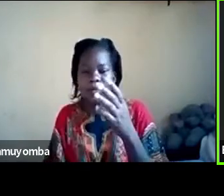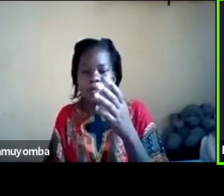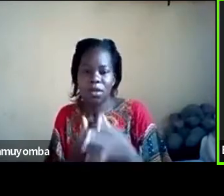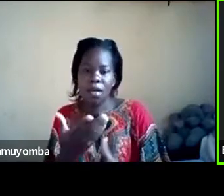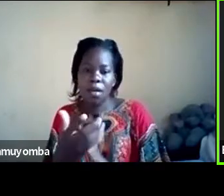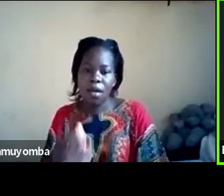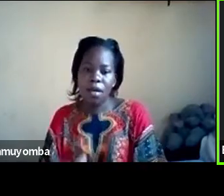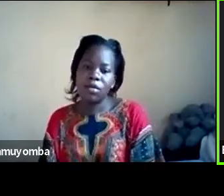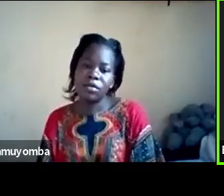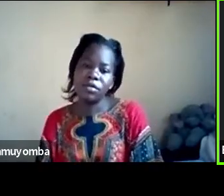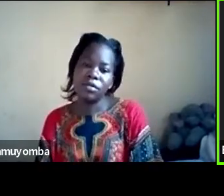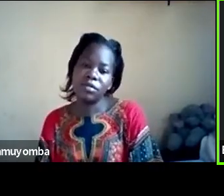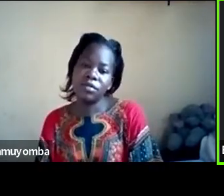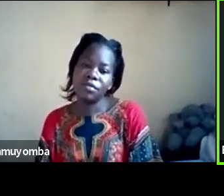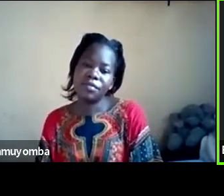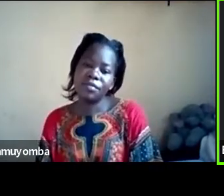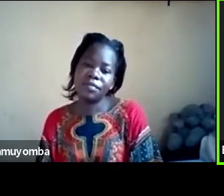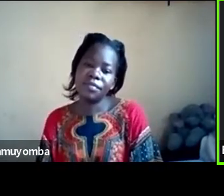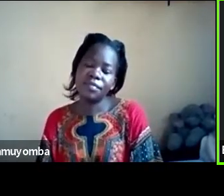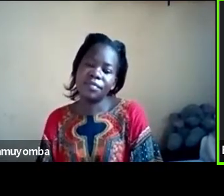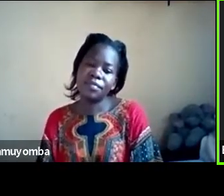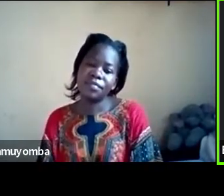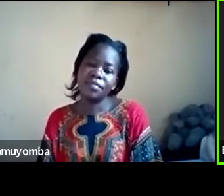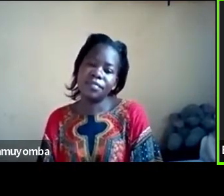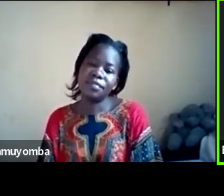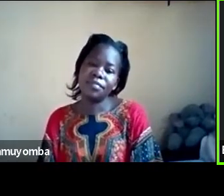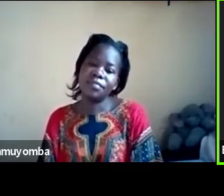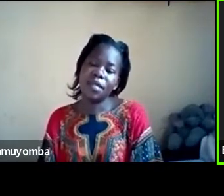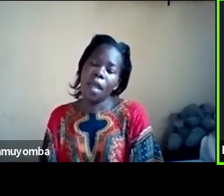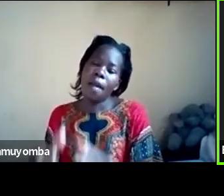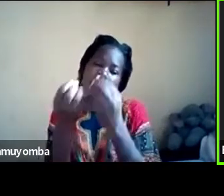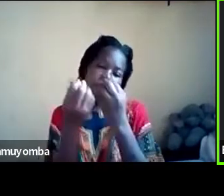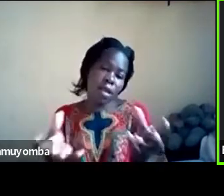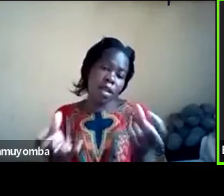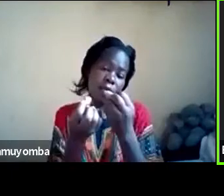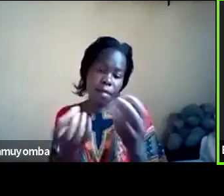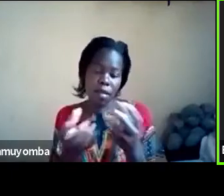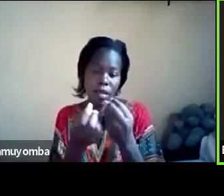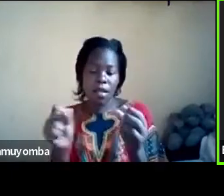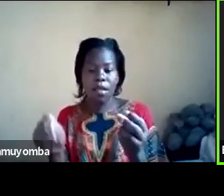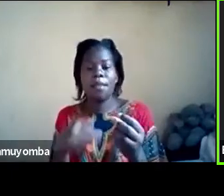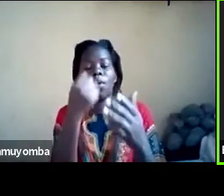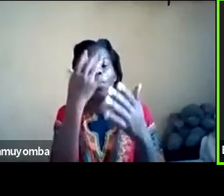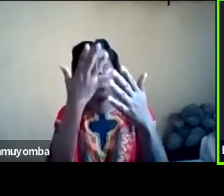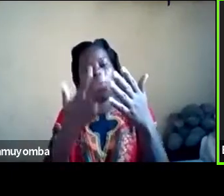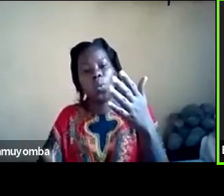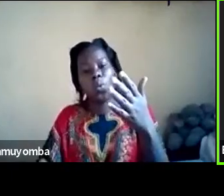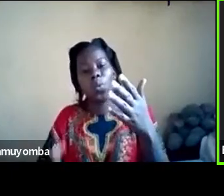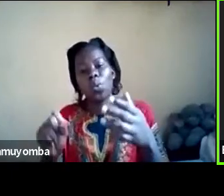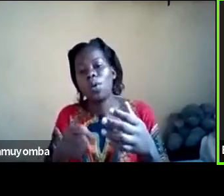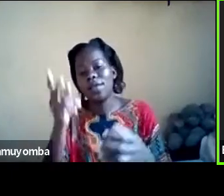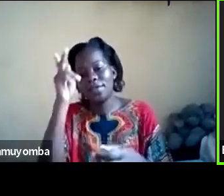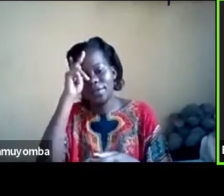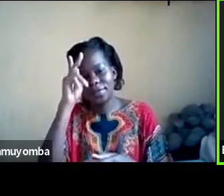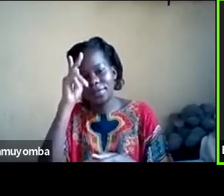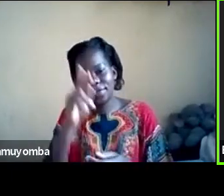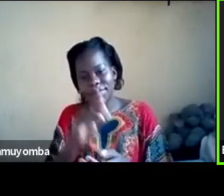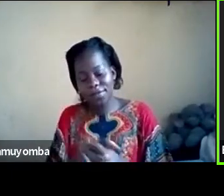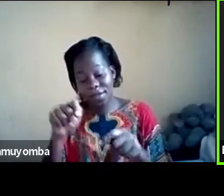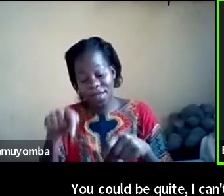an earth mover. You could. There is quite. I can't list all the skills. And in Uganda, this